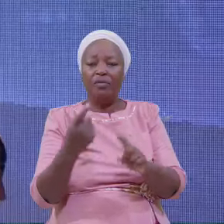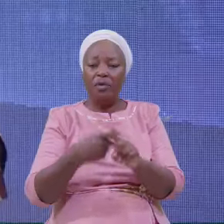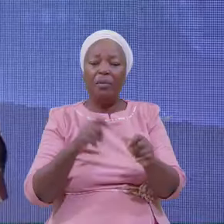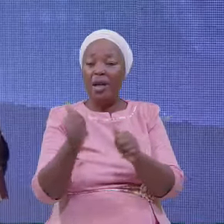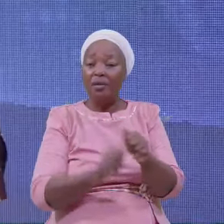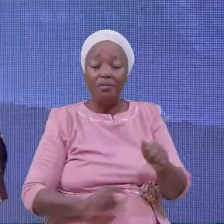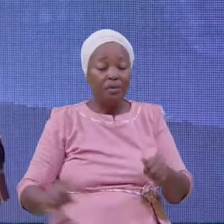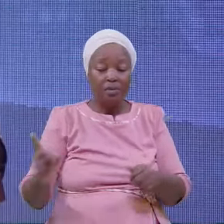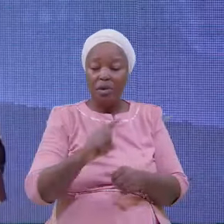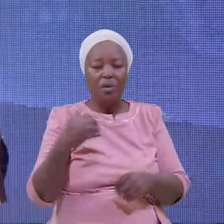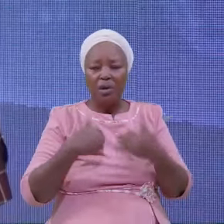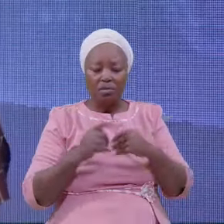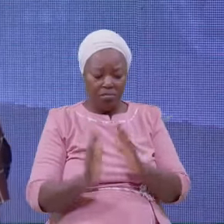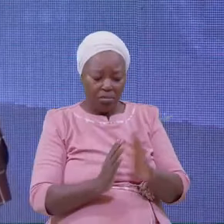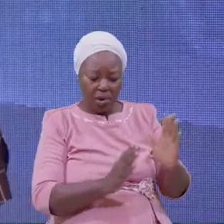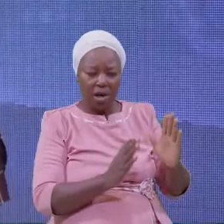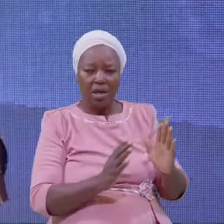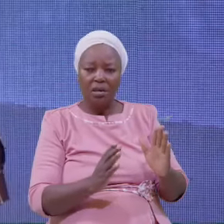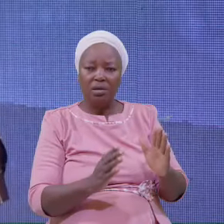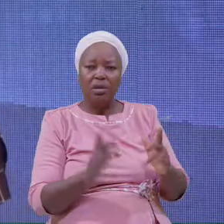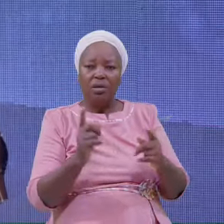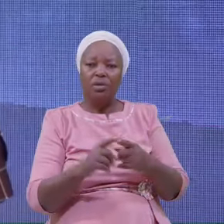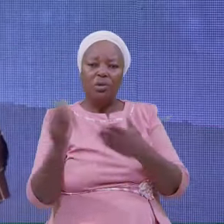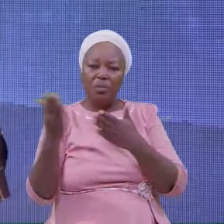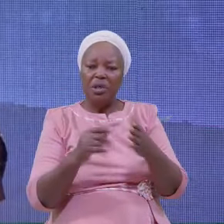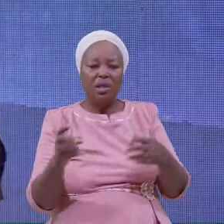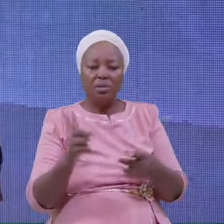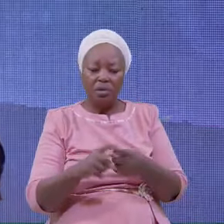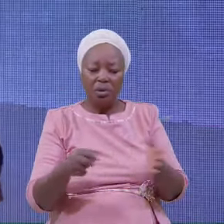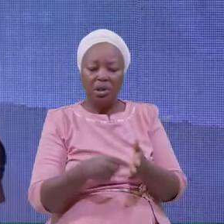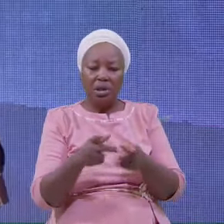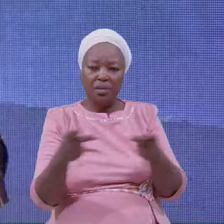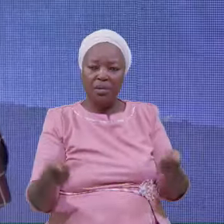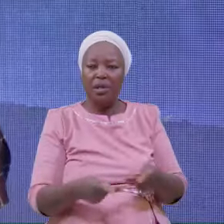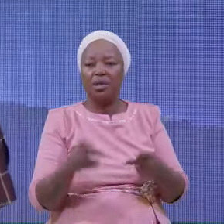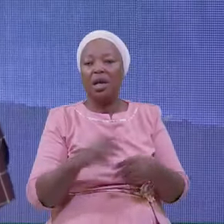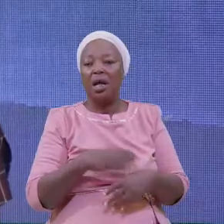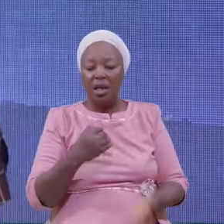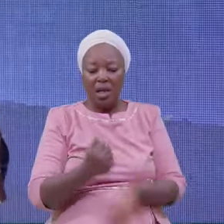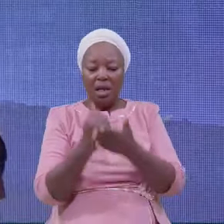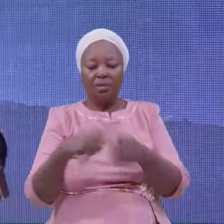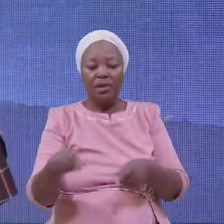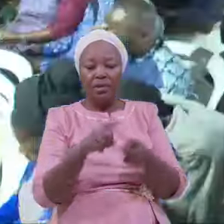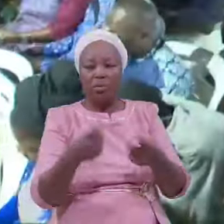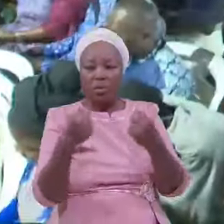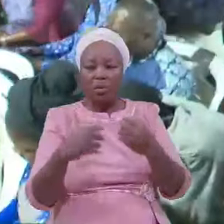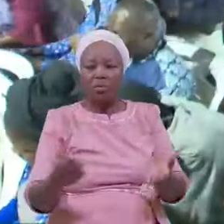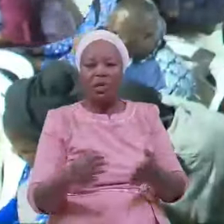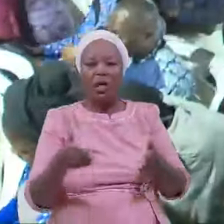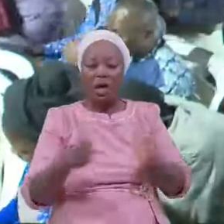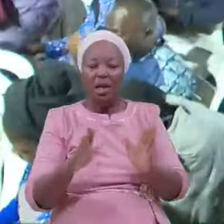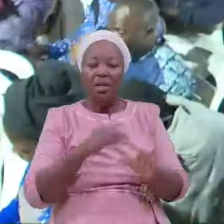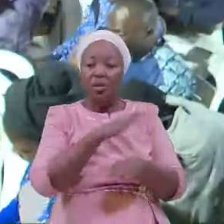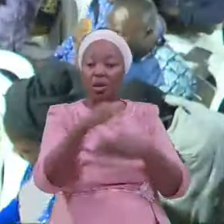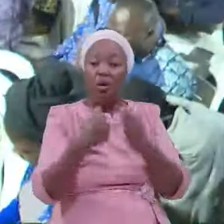converts through the sleeves to locate them and help them to come here. Let the whole church, let the